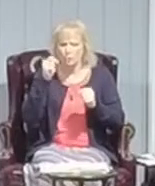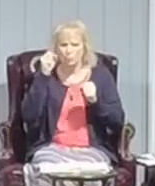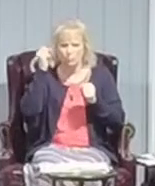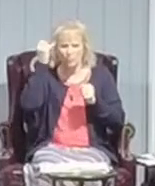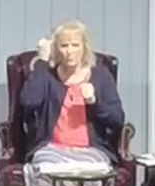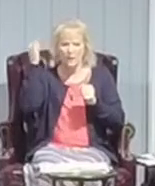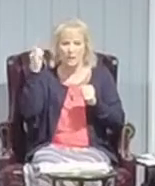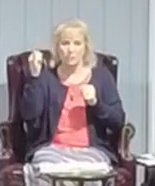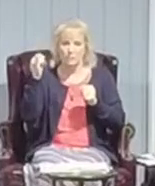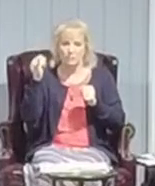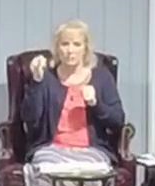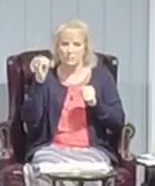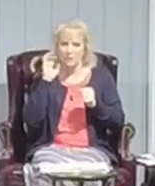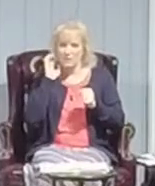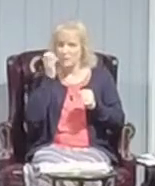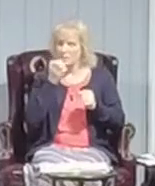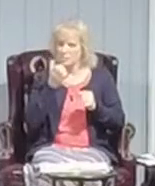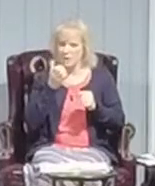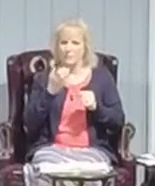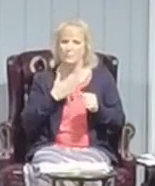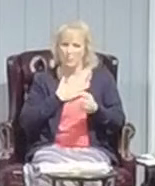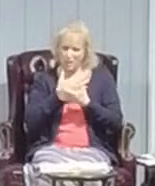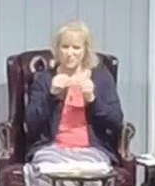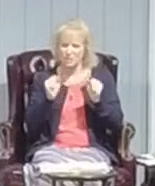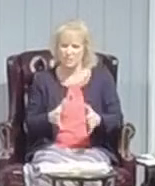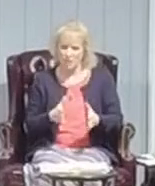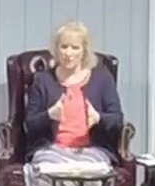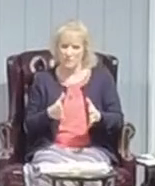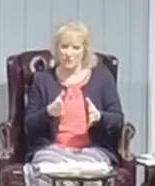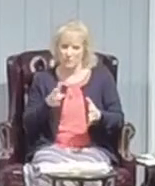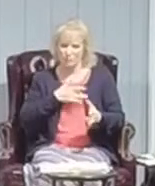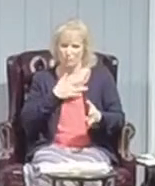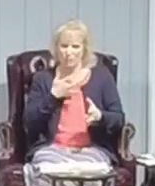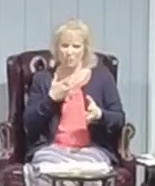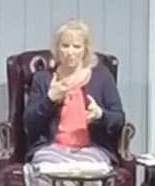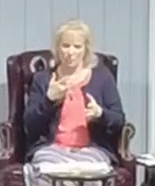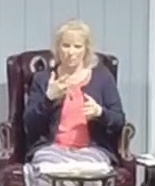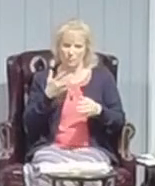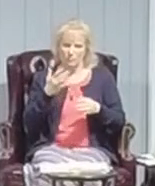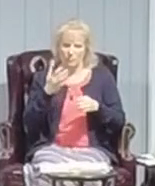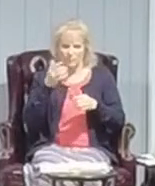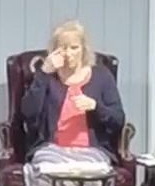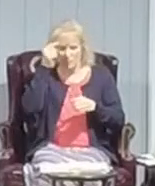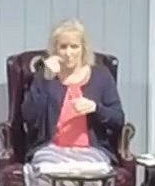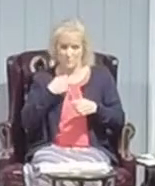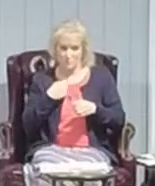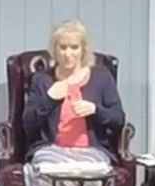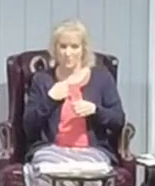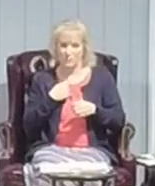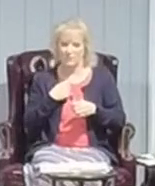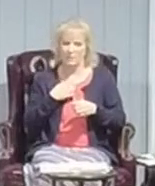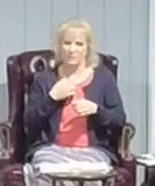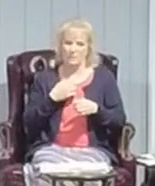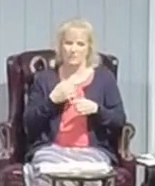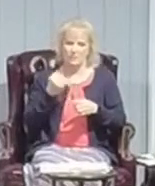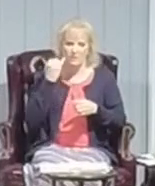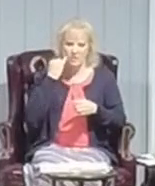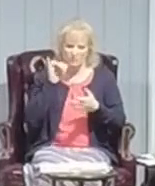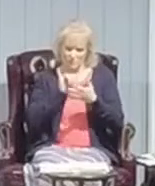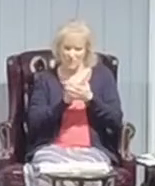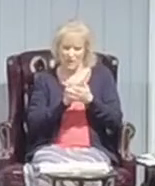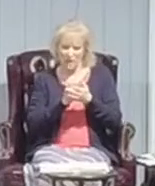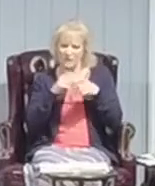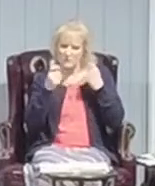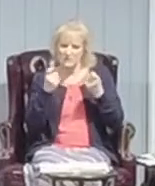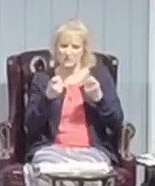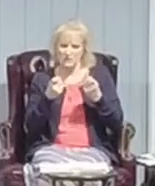then that my Savior felt on our behalf? If that sin is repugnant to me, and I'm